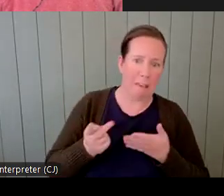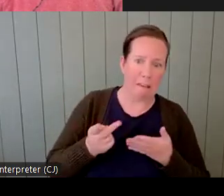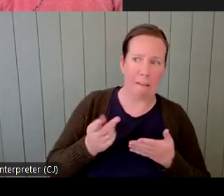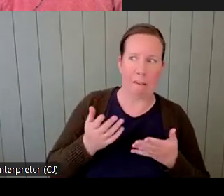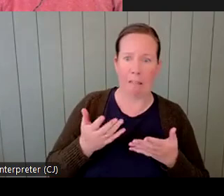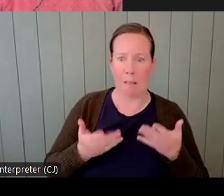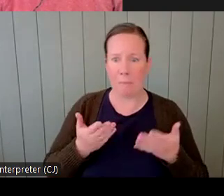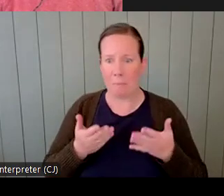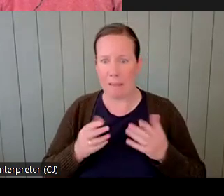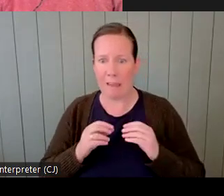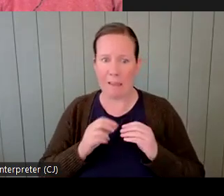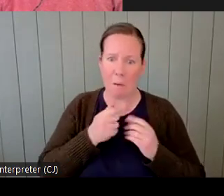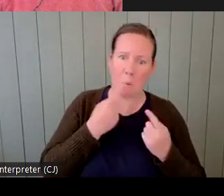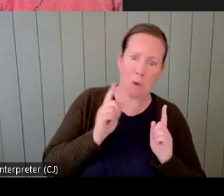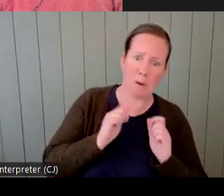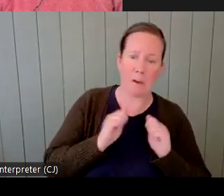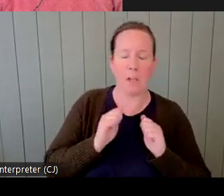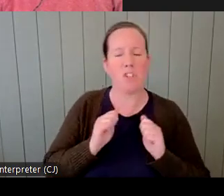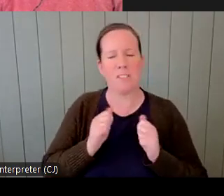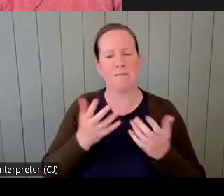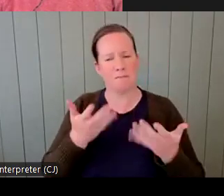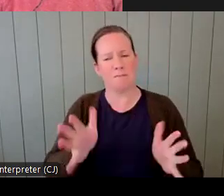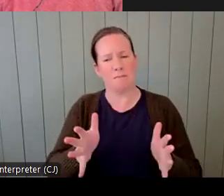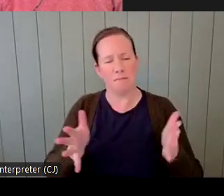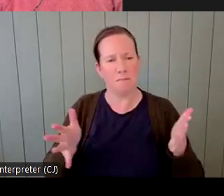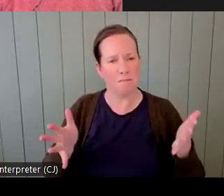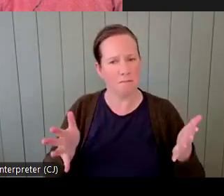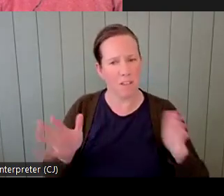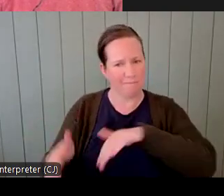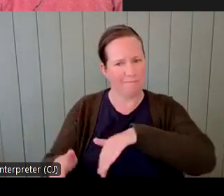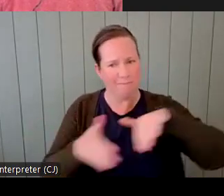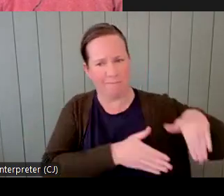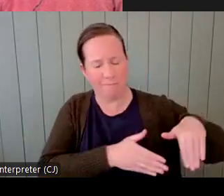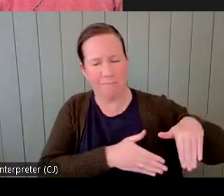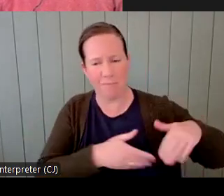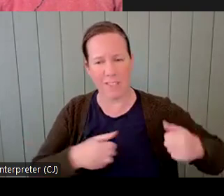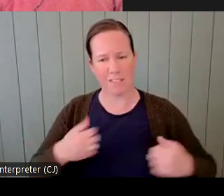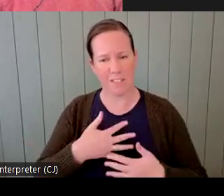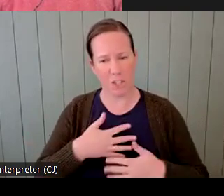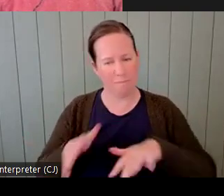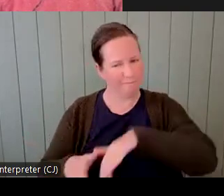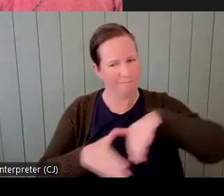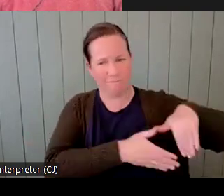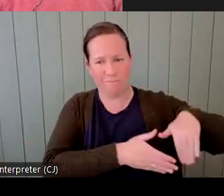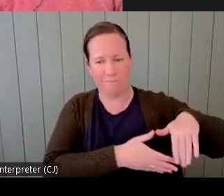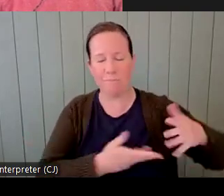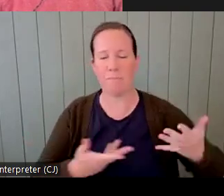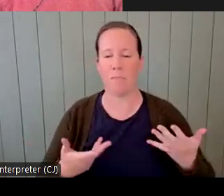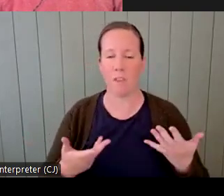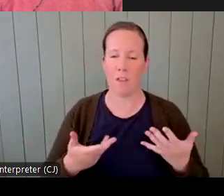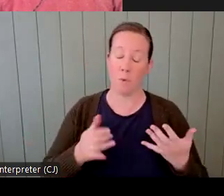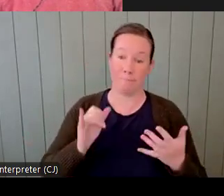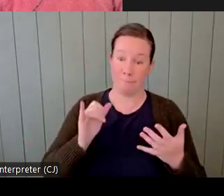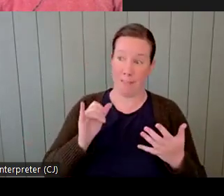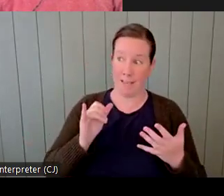scared. So I think that's the number one step that I encourage everyone to take. So by being in community,